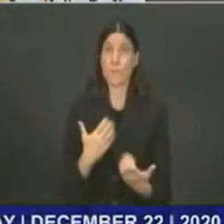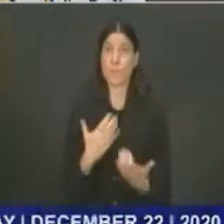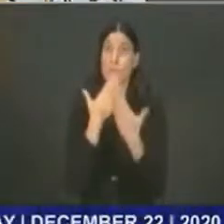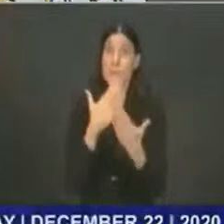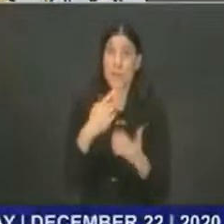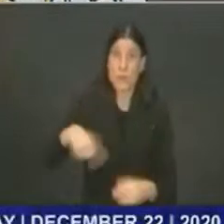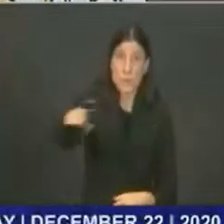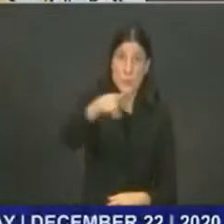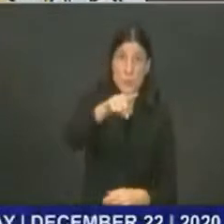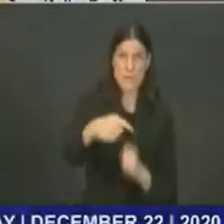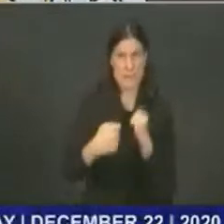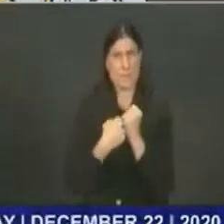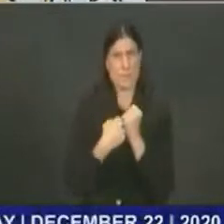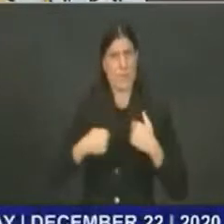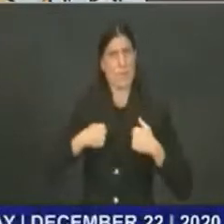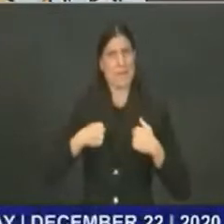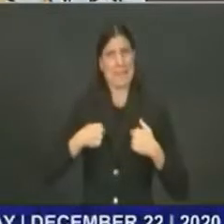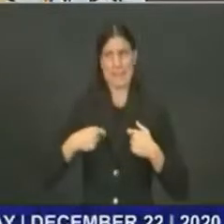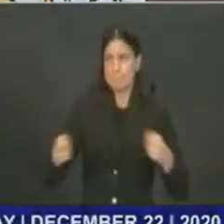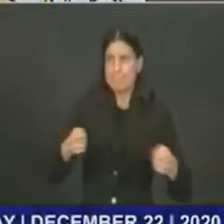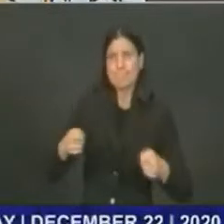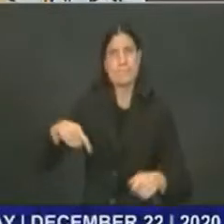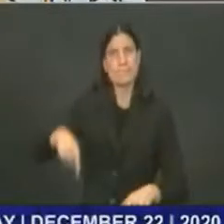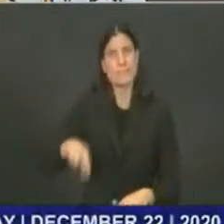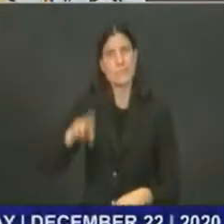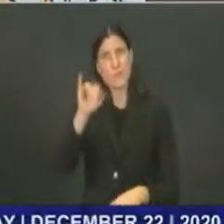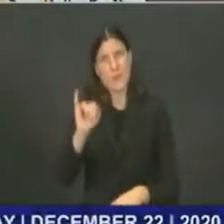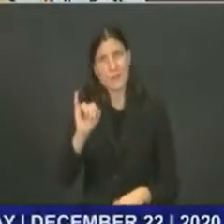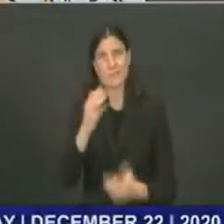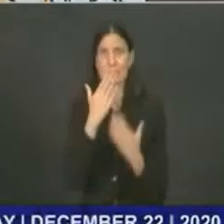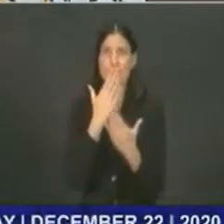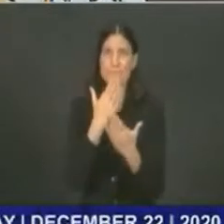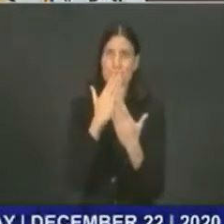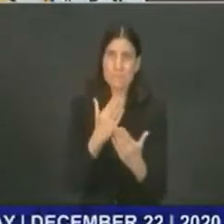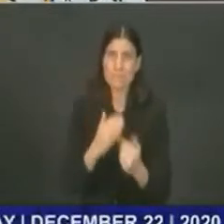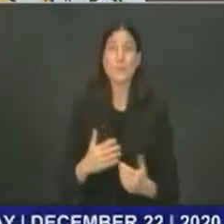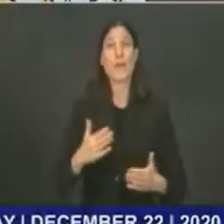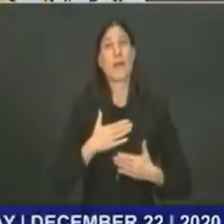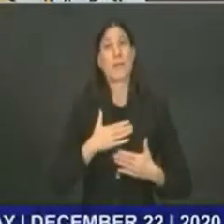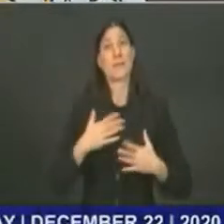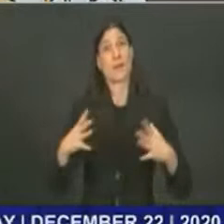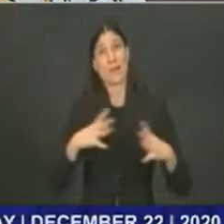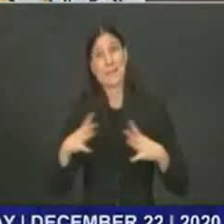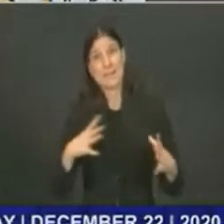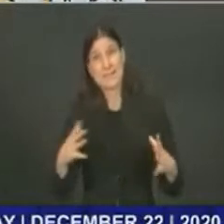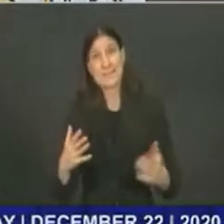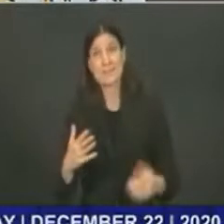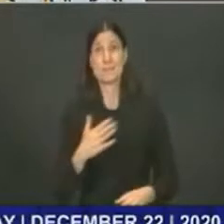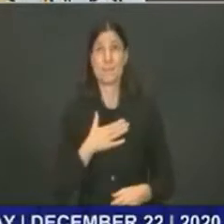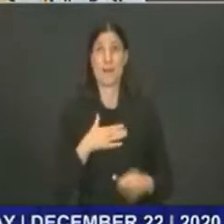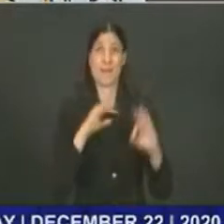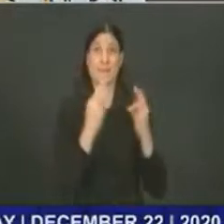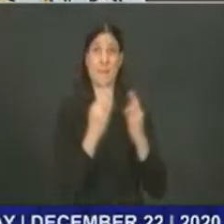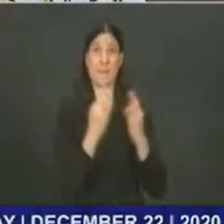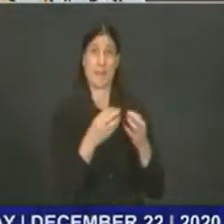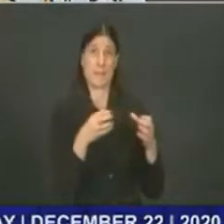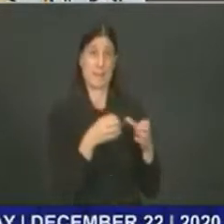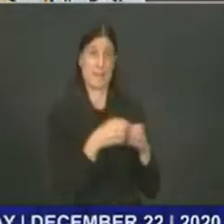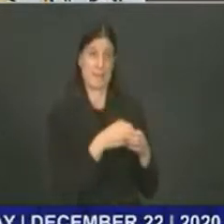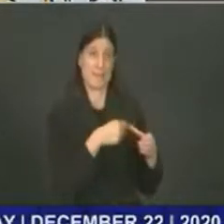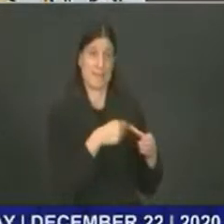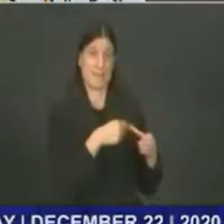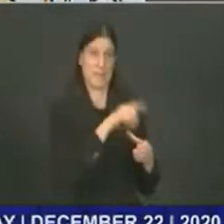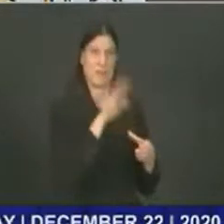this year. I want to wish you a very, very happy holiday. And in my family, we know it's going to be different, but we're excited. We're going to make the best of it. We're going to have a good